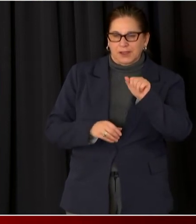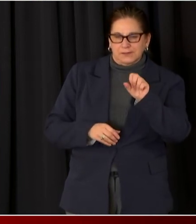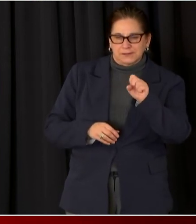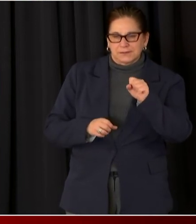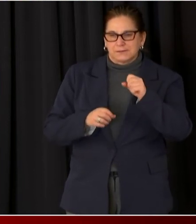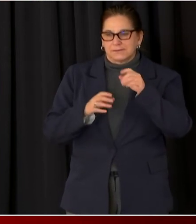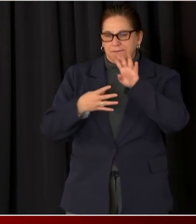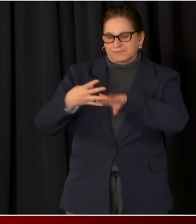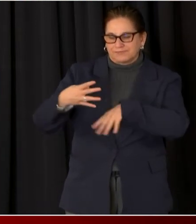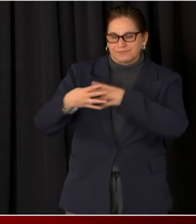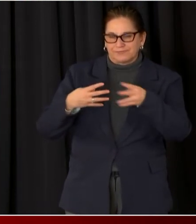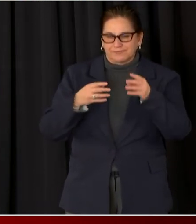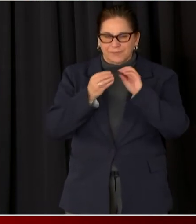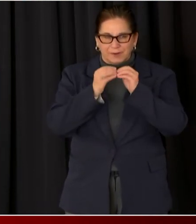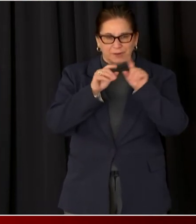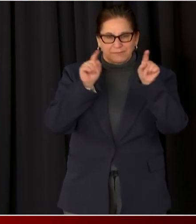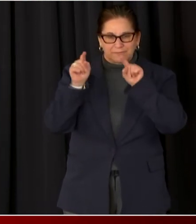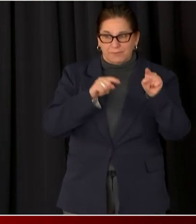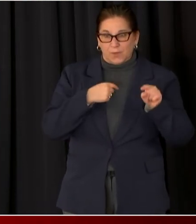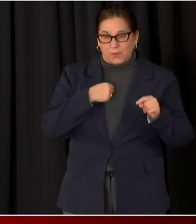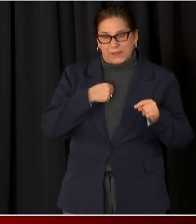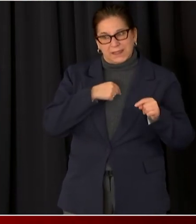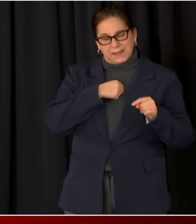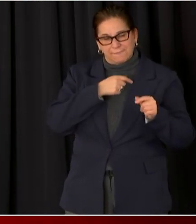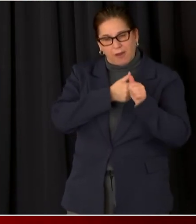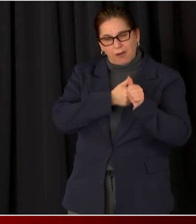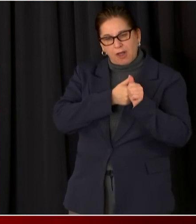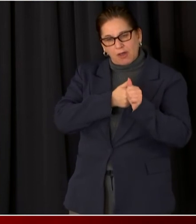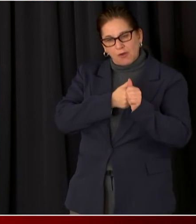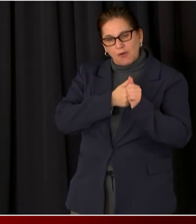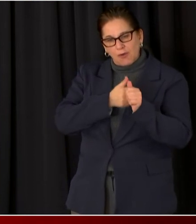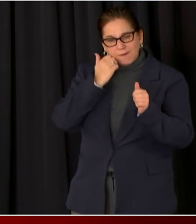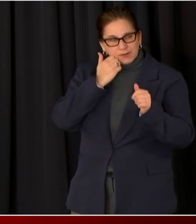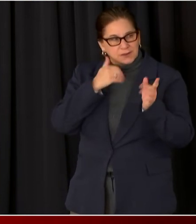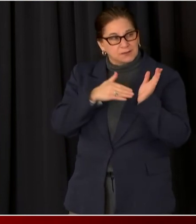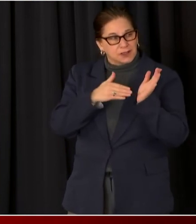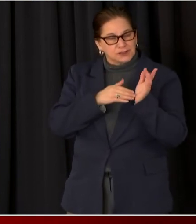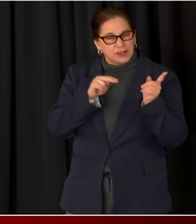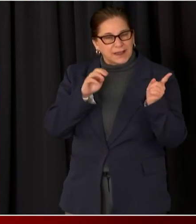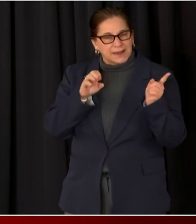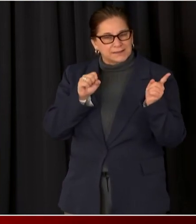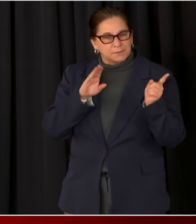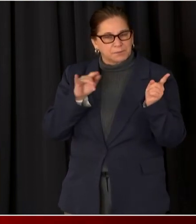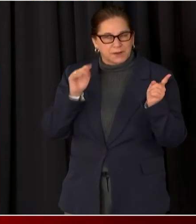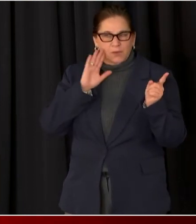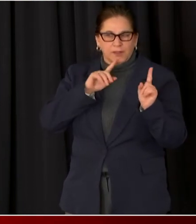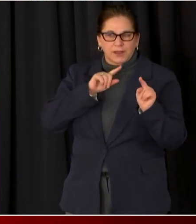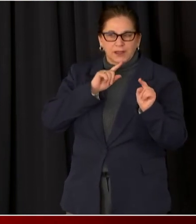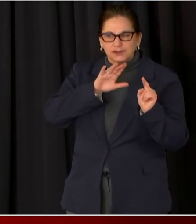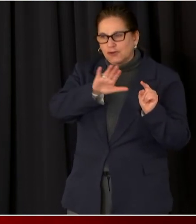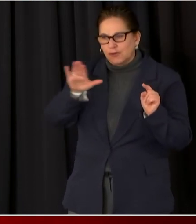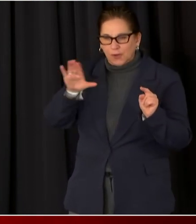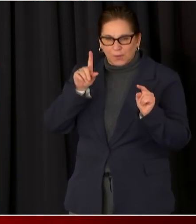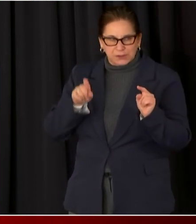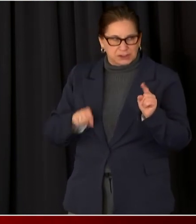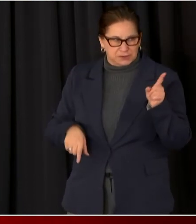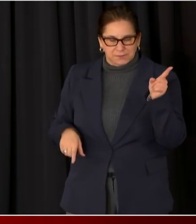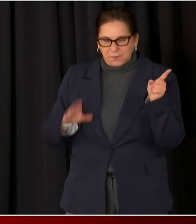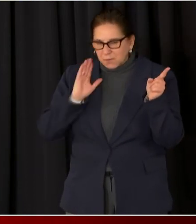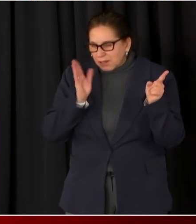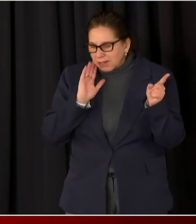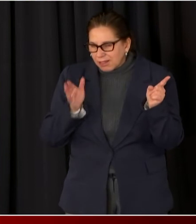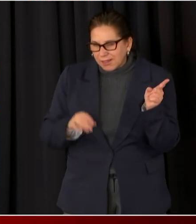be available to answer any questions about that. We also have additional data to report this